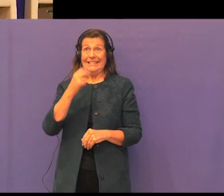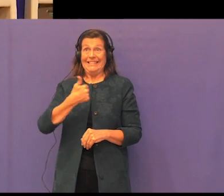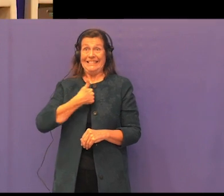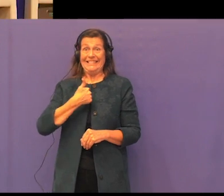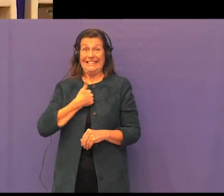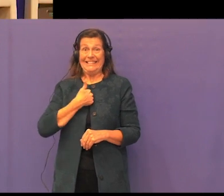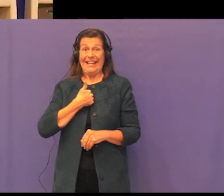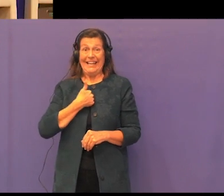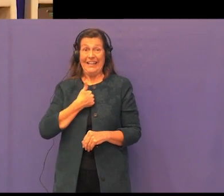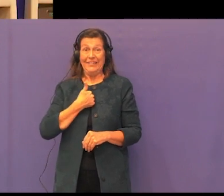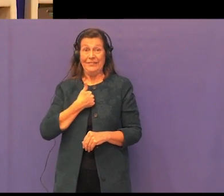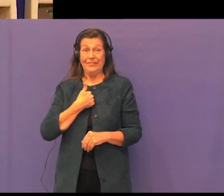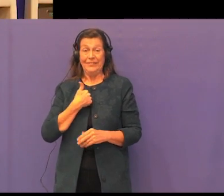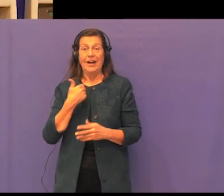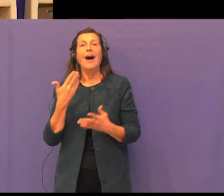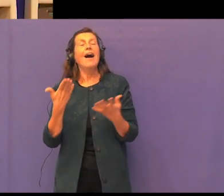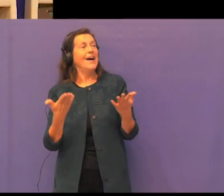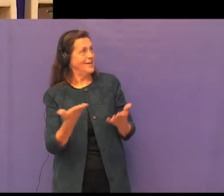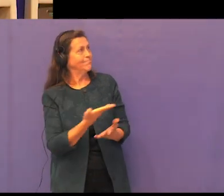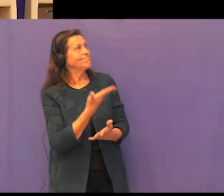Kind